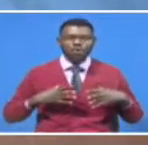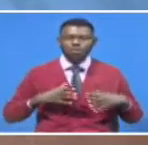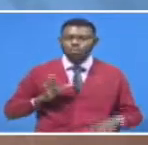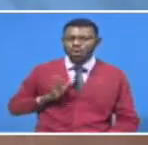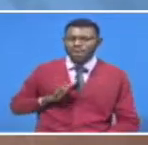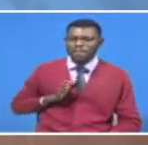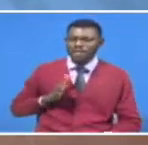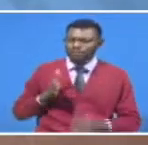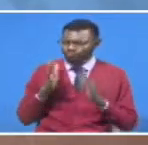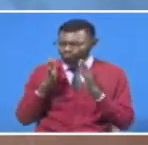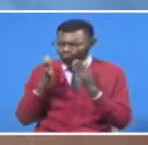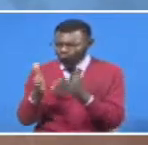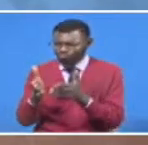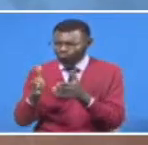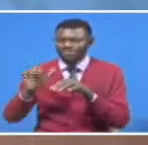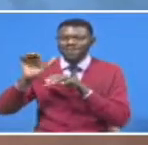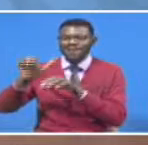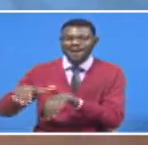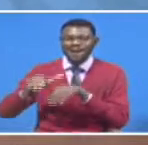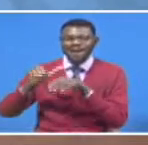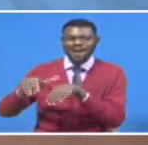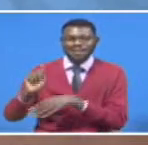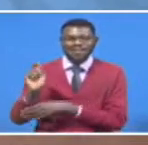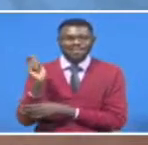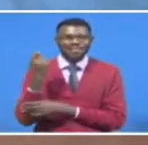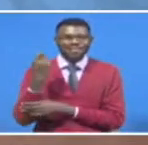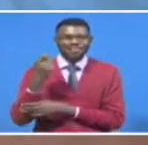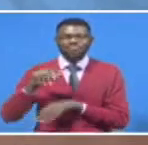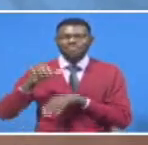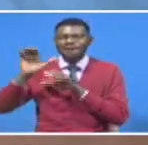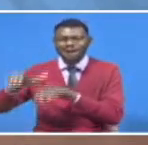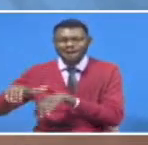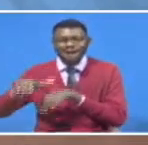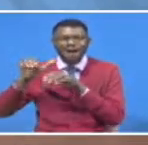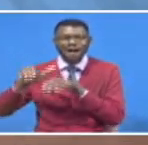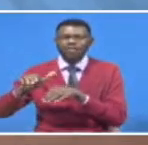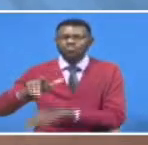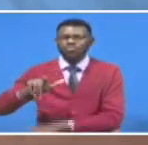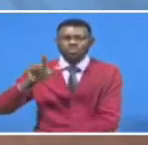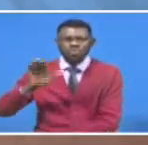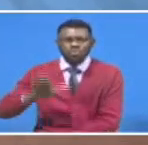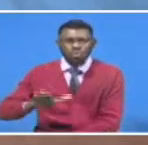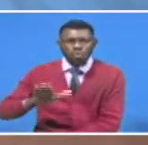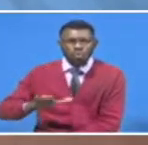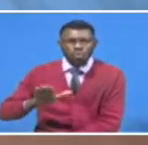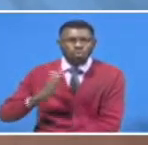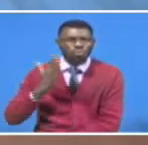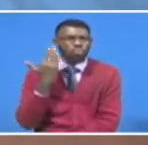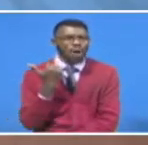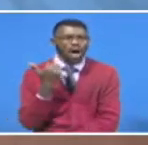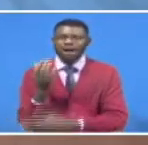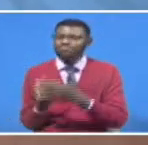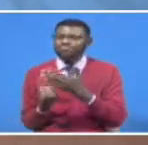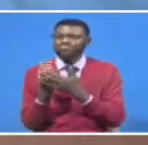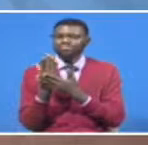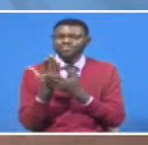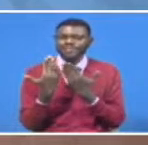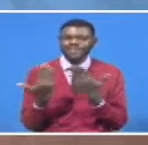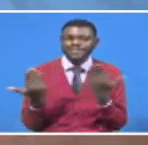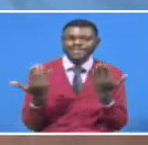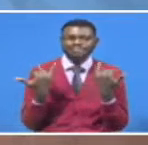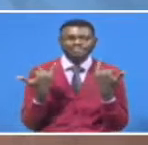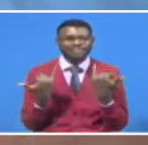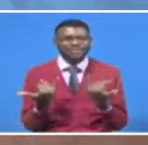women, relying on it. The Kenya's agricultural potential has been low, with productivity reported to be on